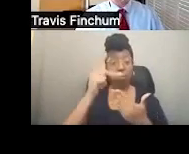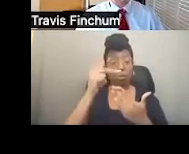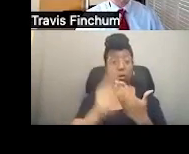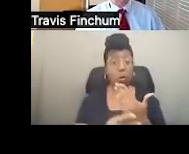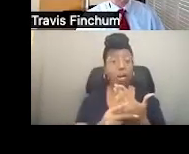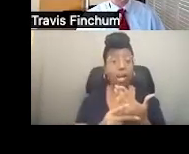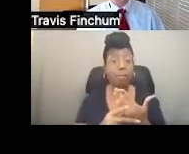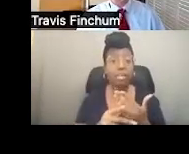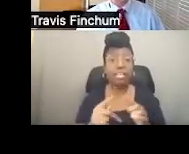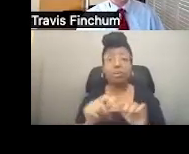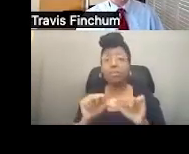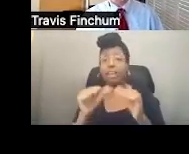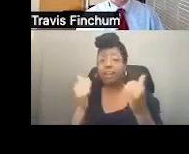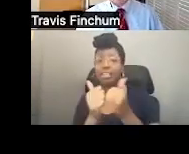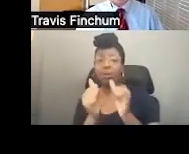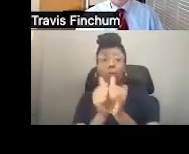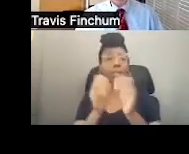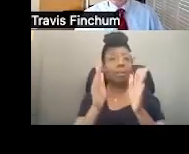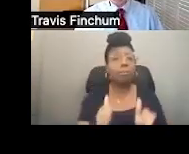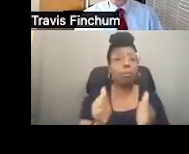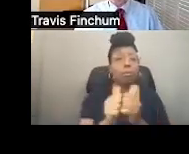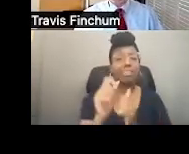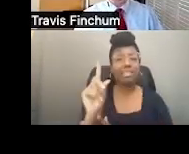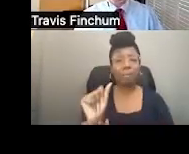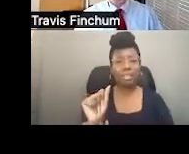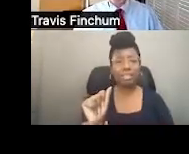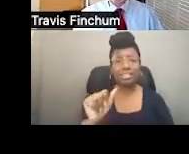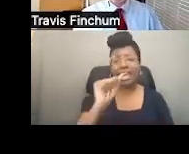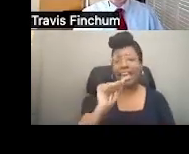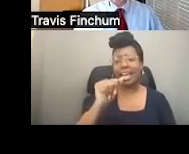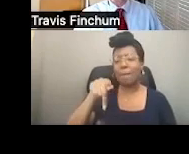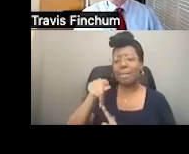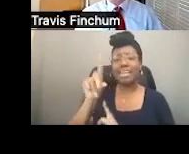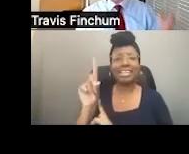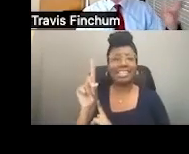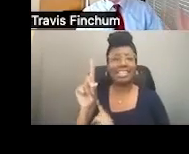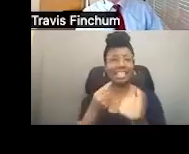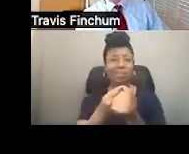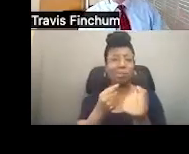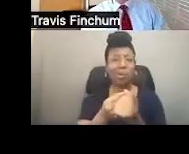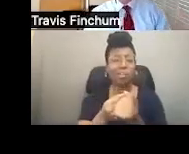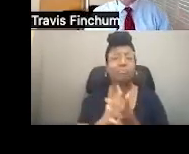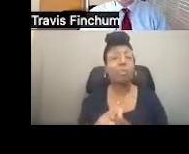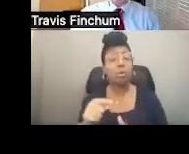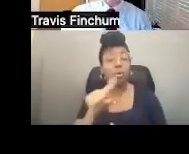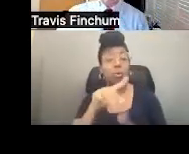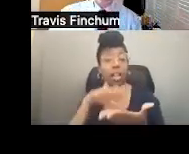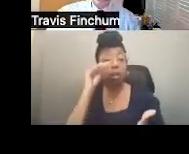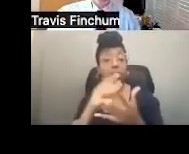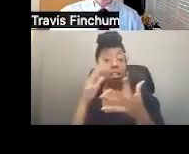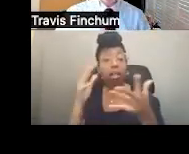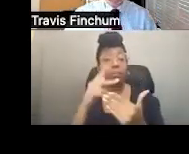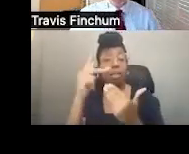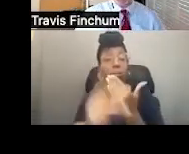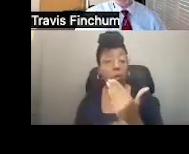the Agency for Persons with Disabilities, APD. And you can learn a lot about that program by